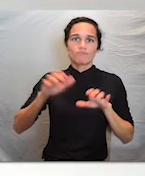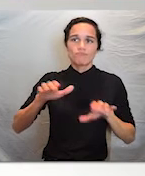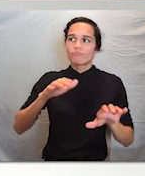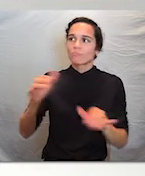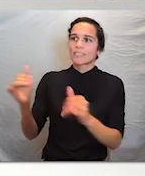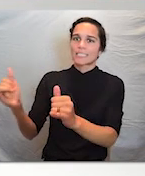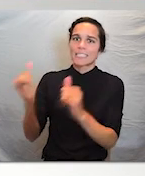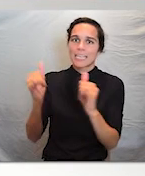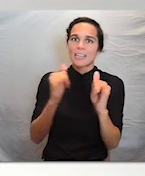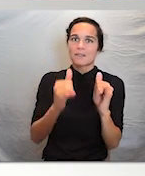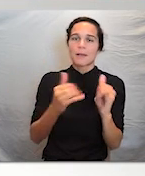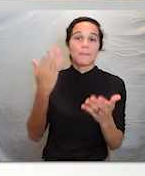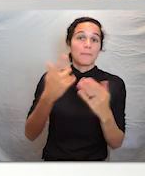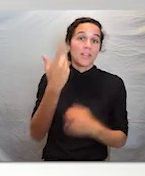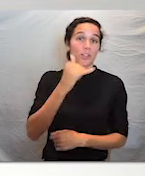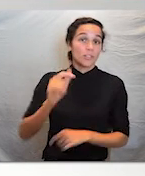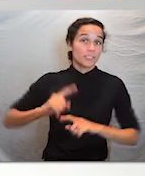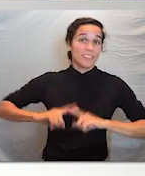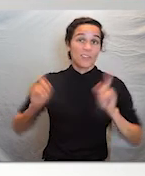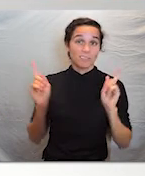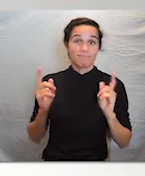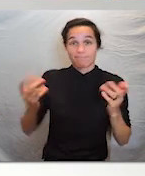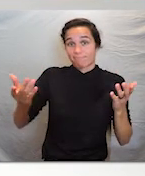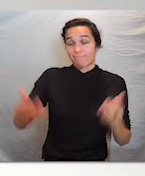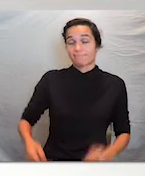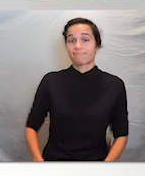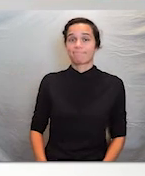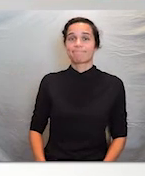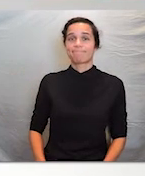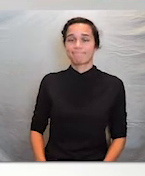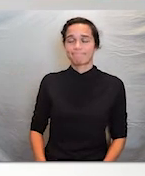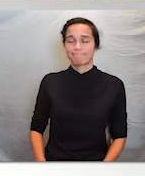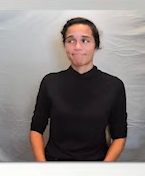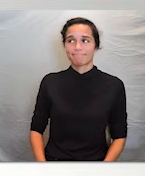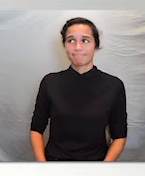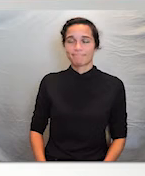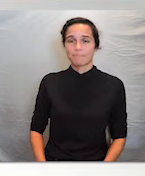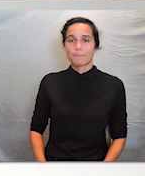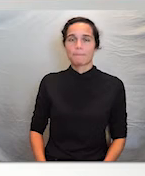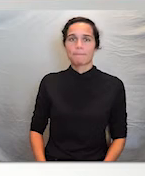me to walk. So,